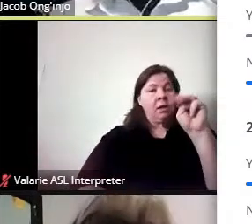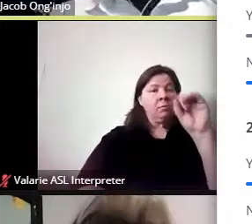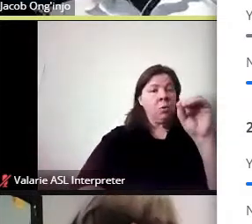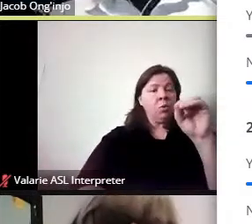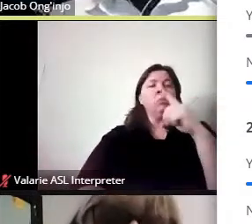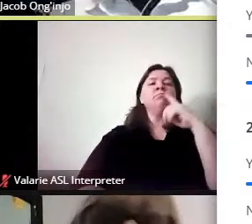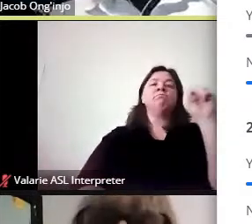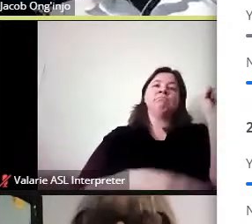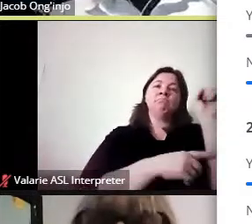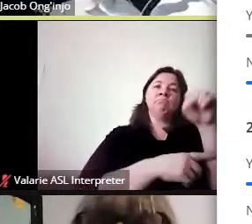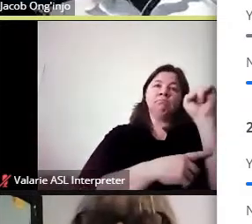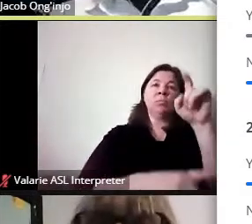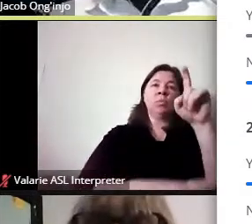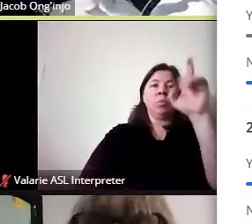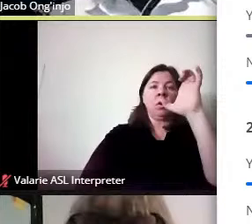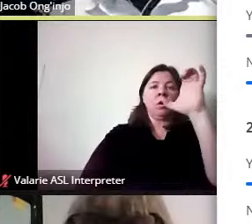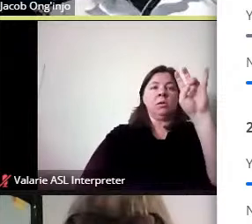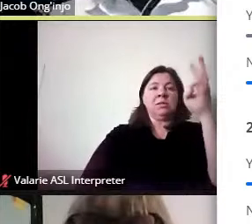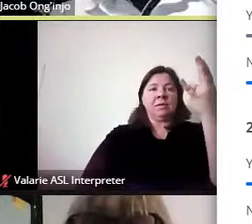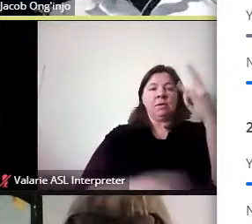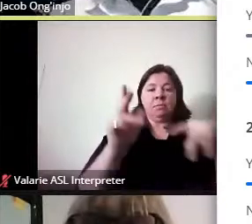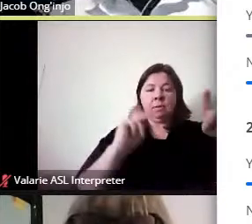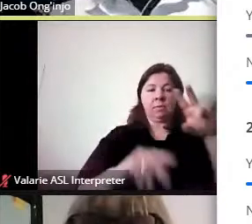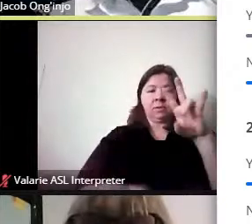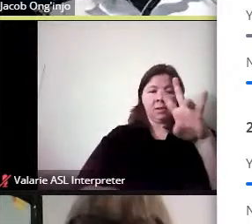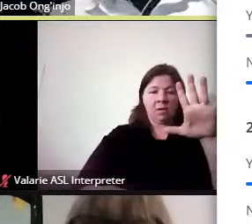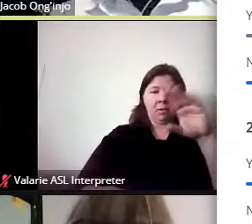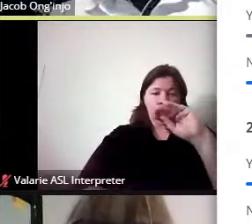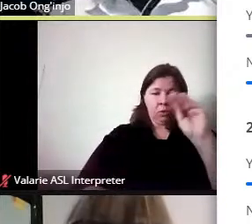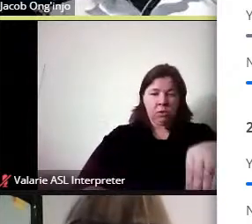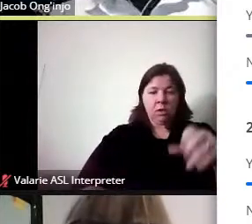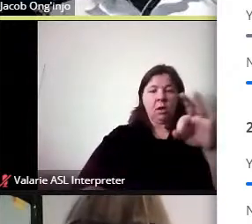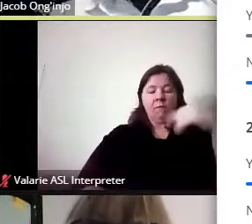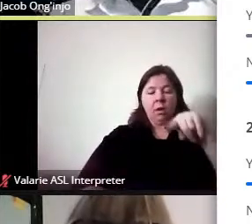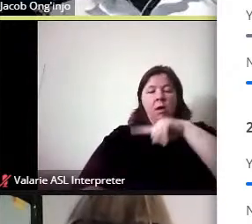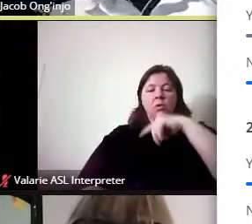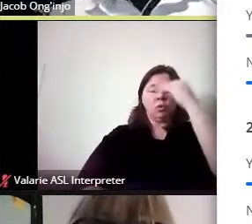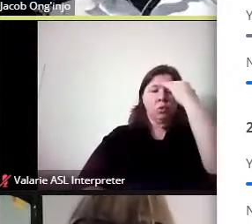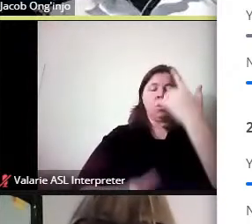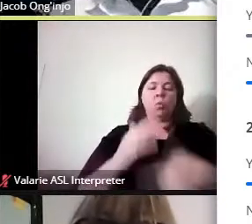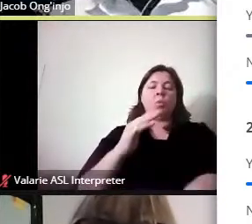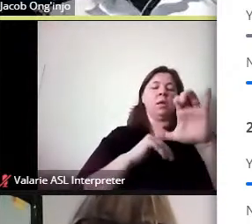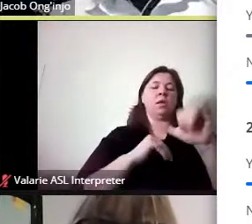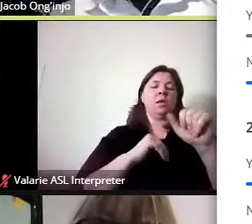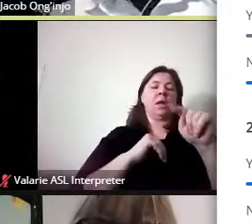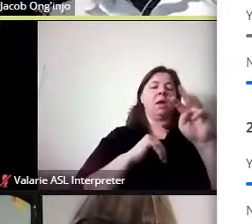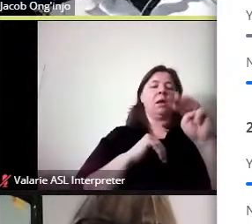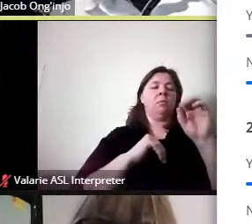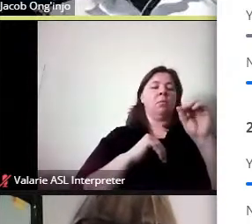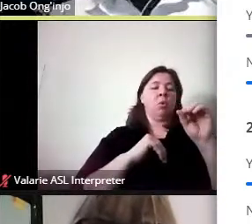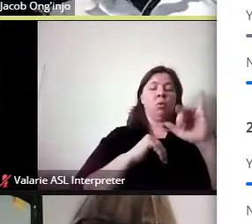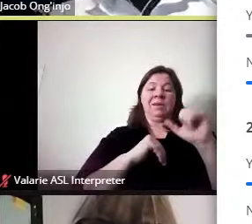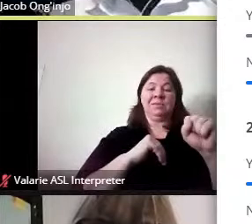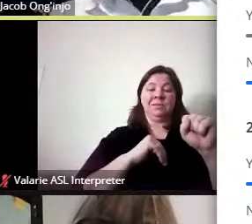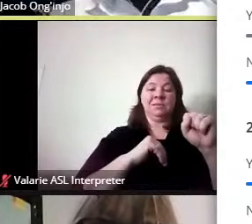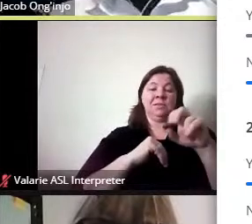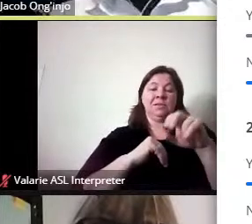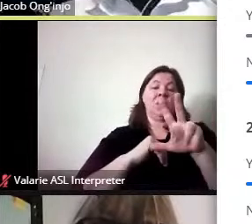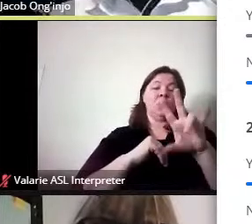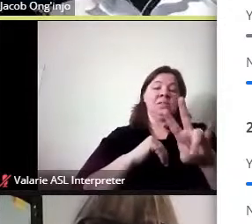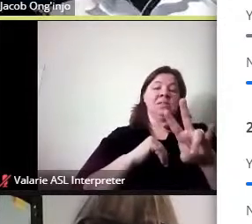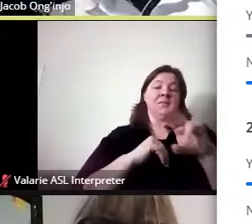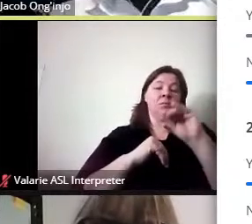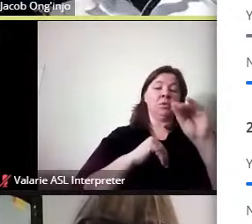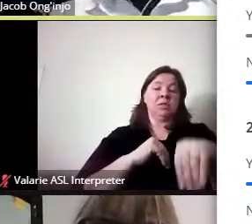Yes, 107 people, 75% of us know what Catmo is. And for the